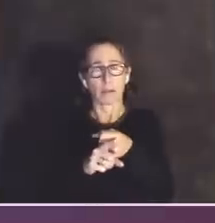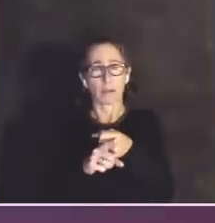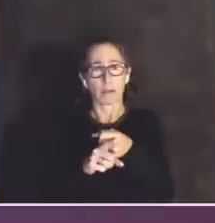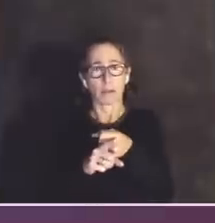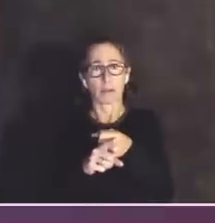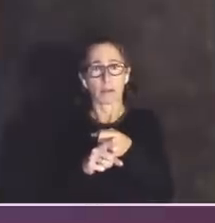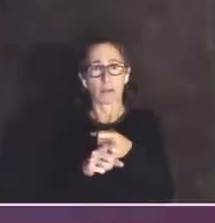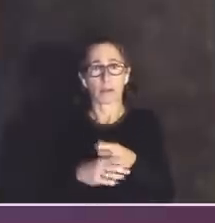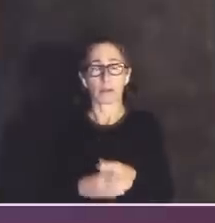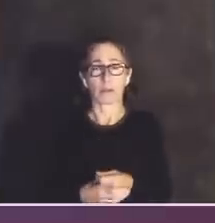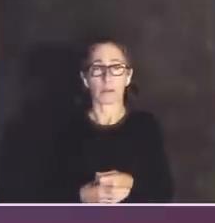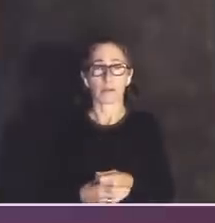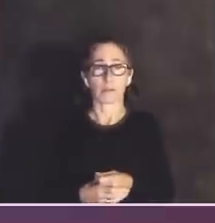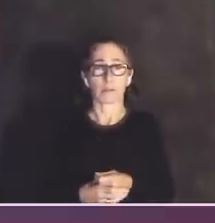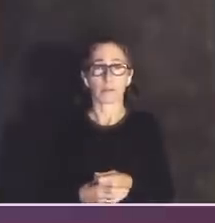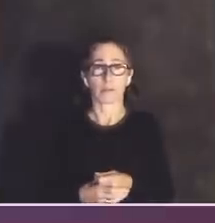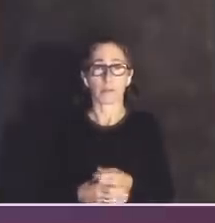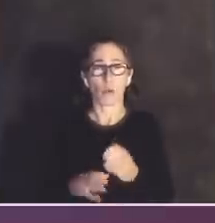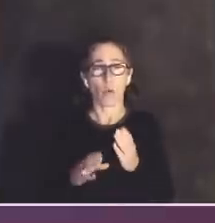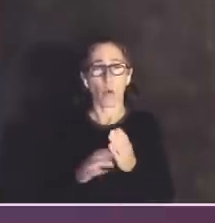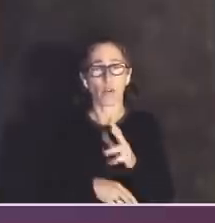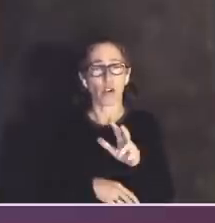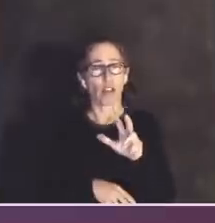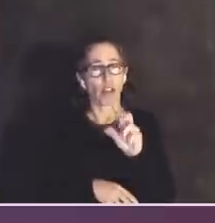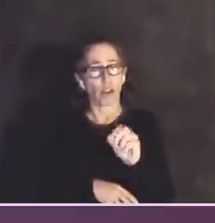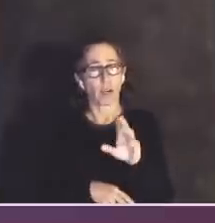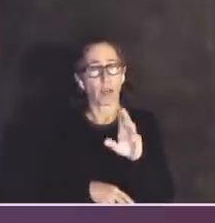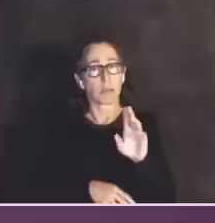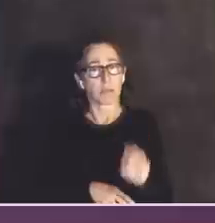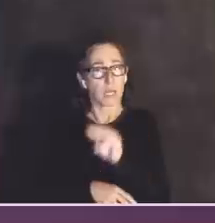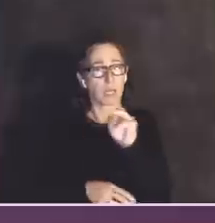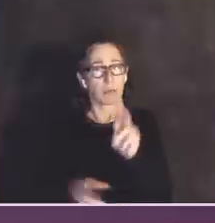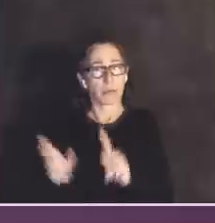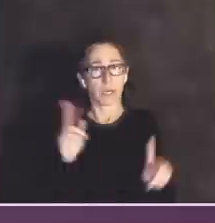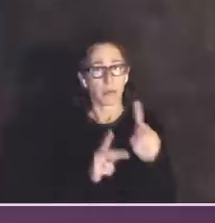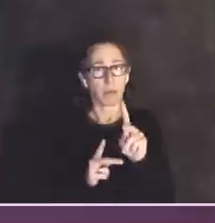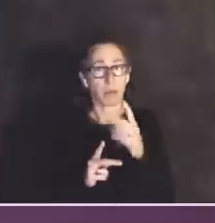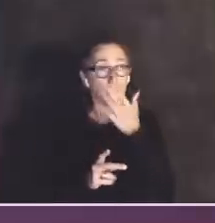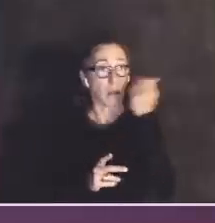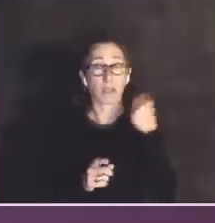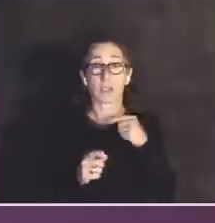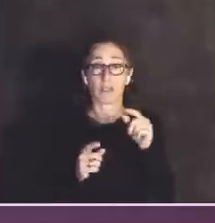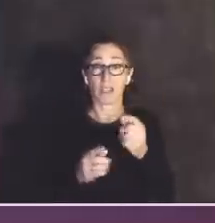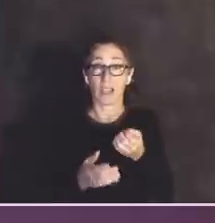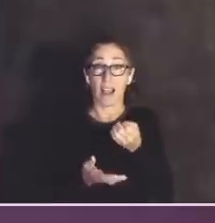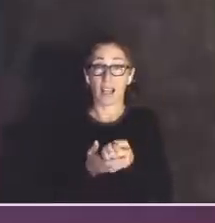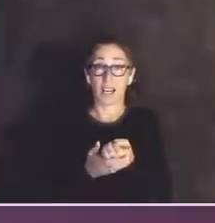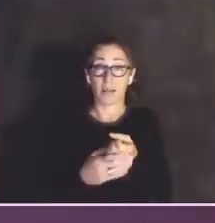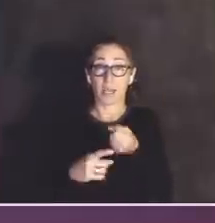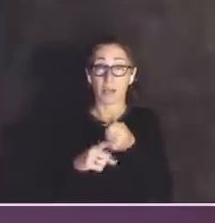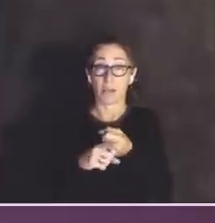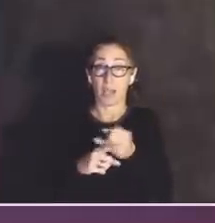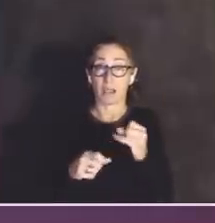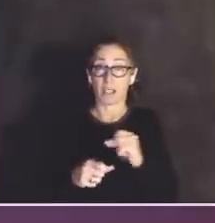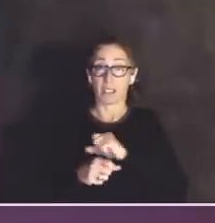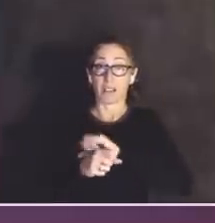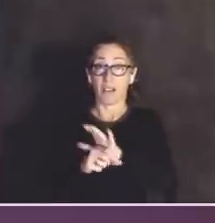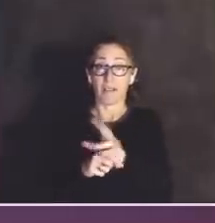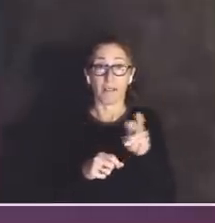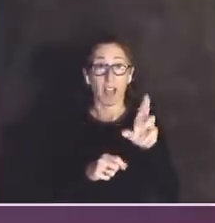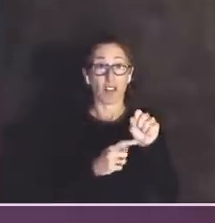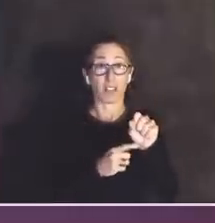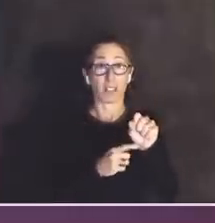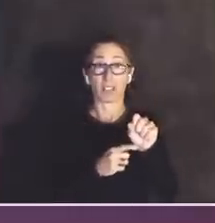We're looking at over 30 million people that because of the economic impact of this virus have had to file